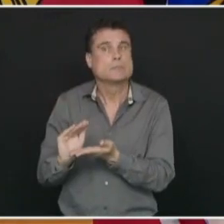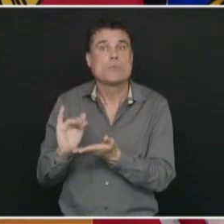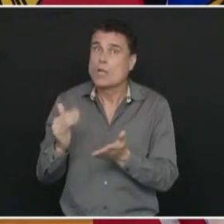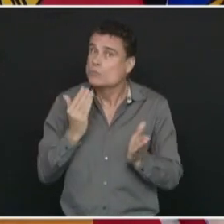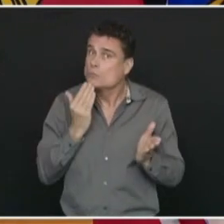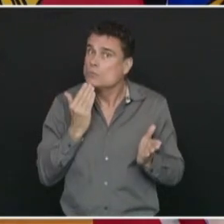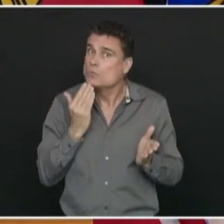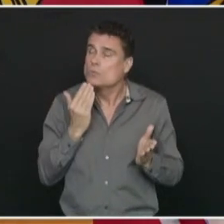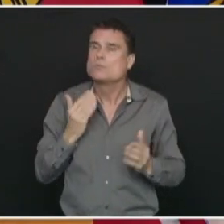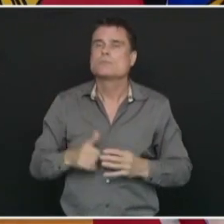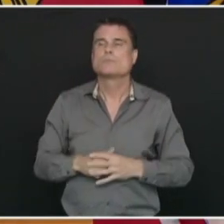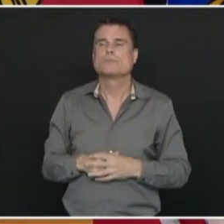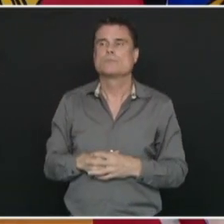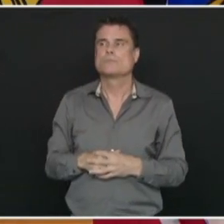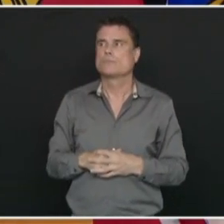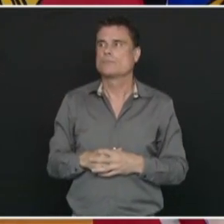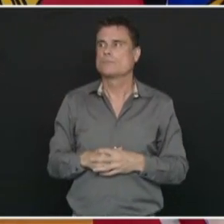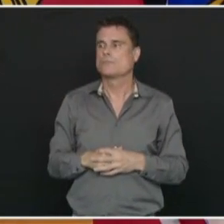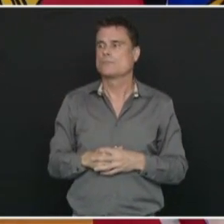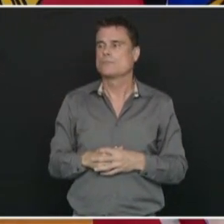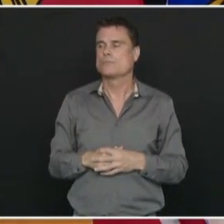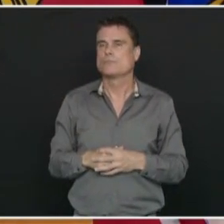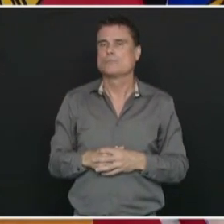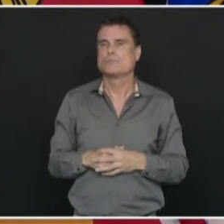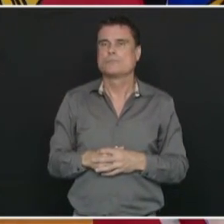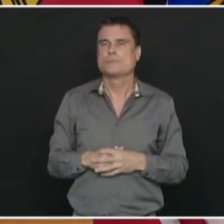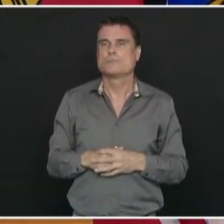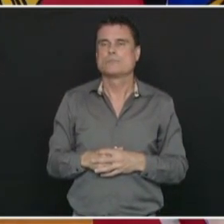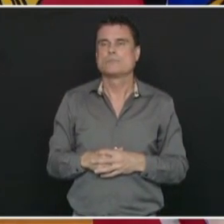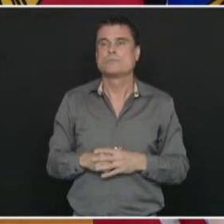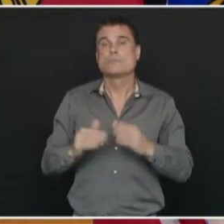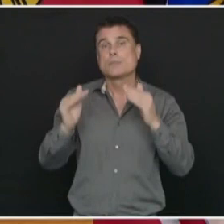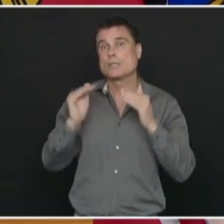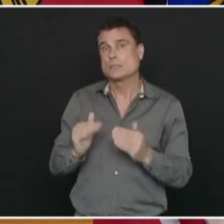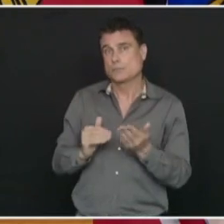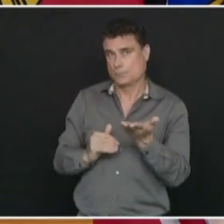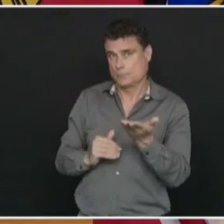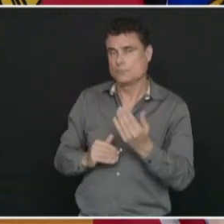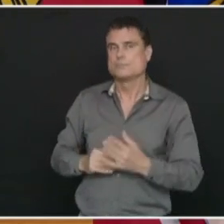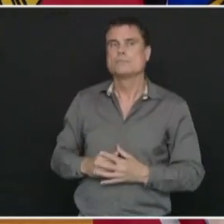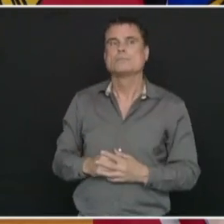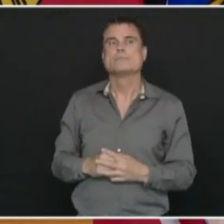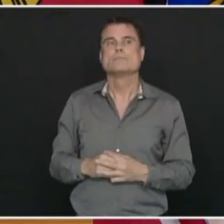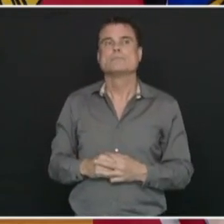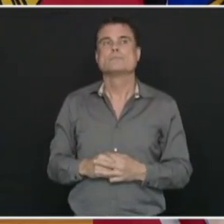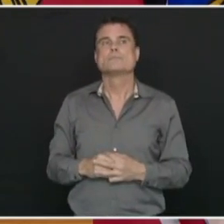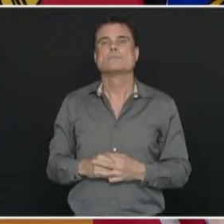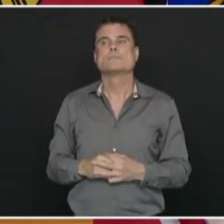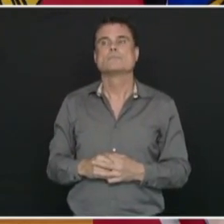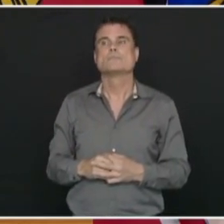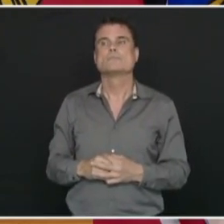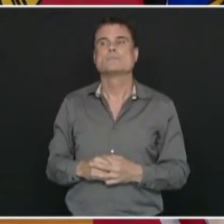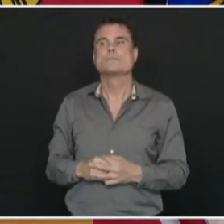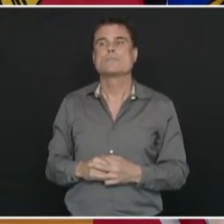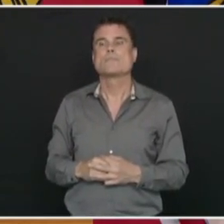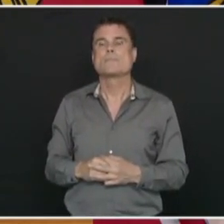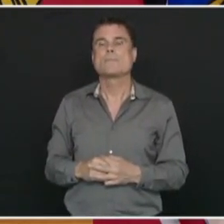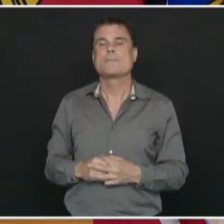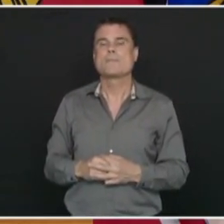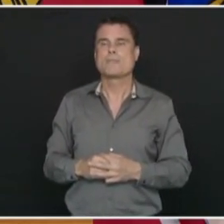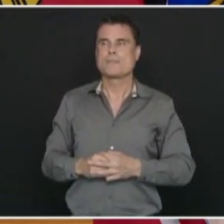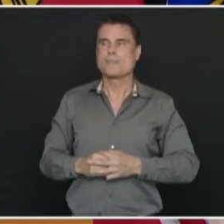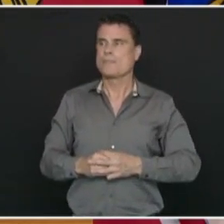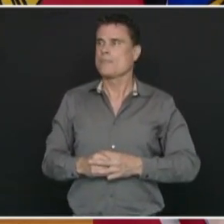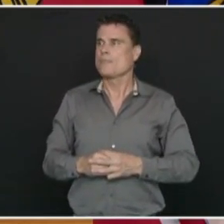have physical classrooms come back together in a way that protects children and protects the staff and the students, the teachers, the